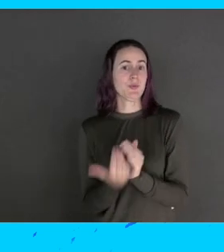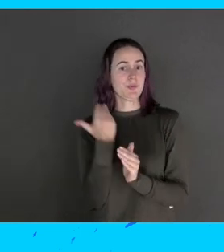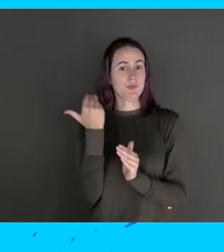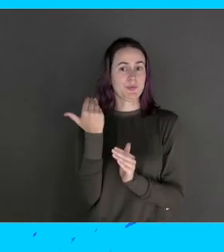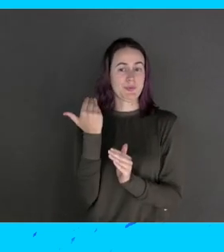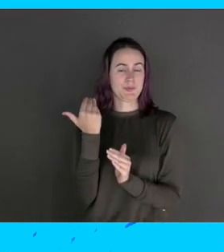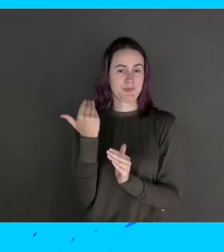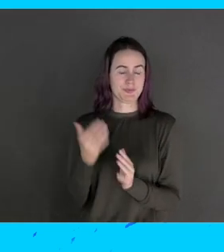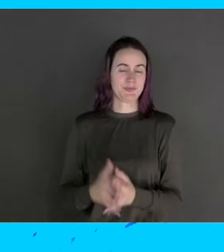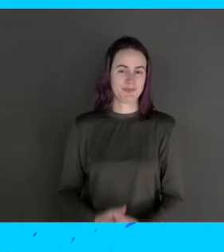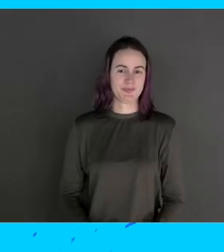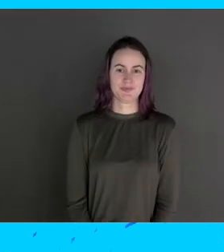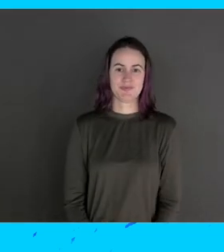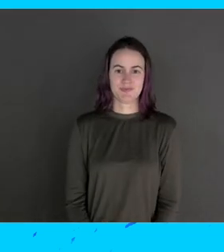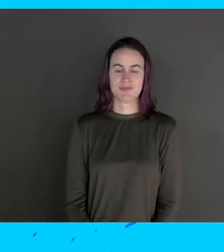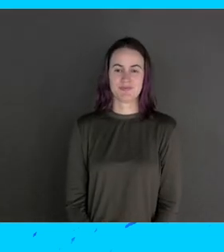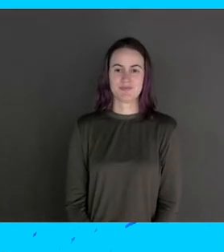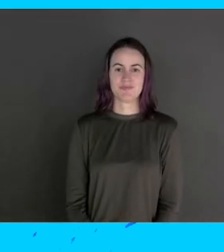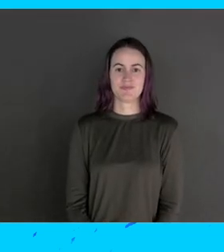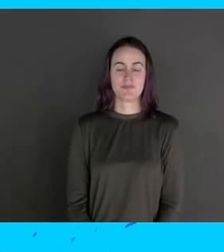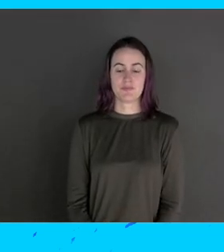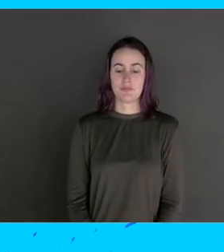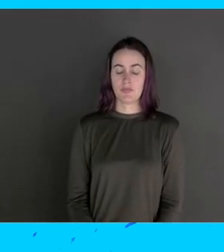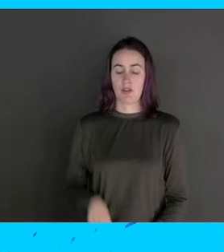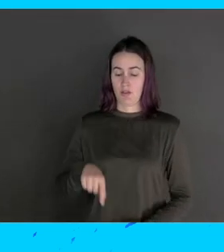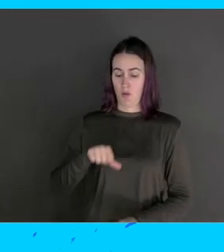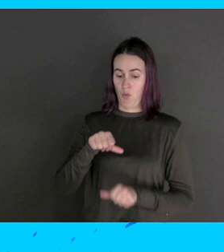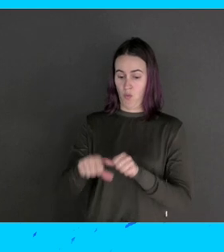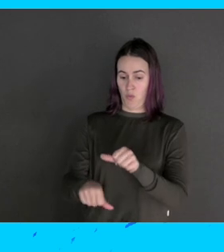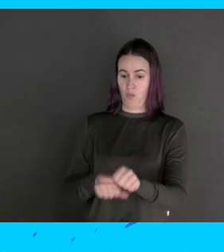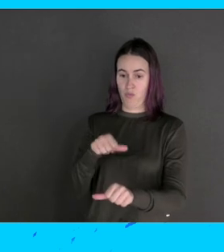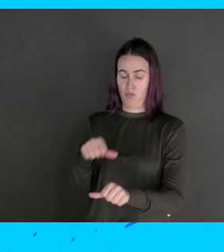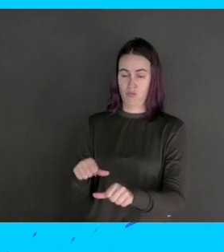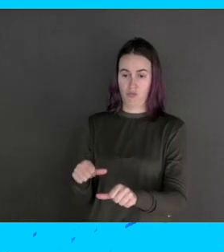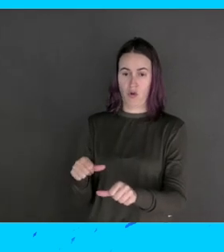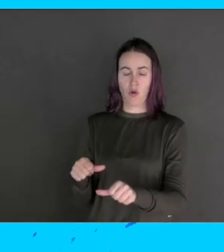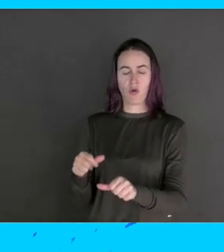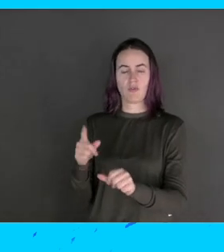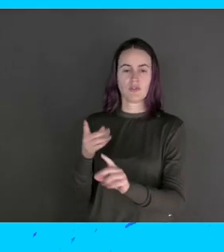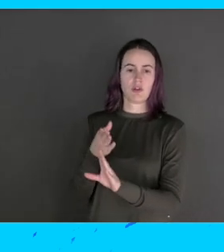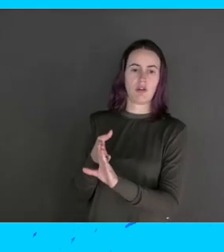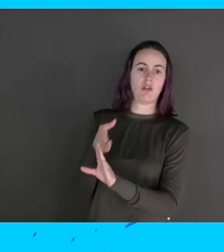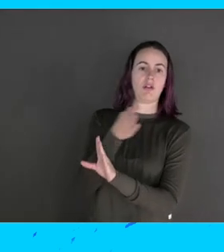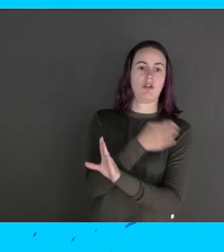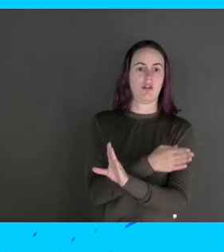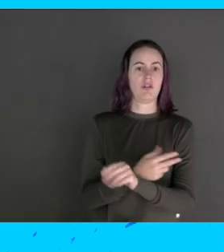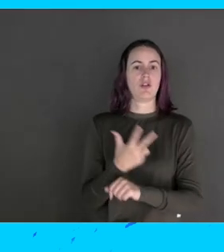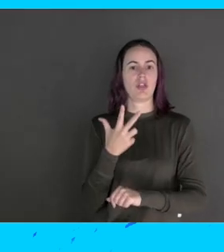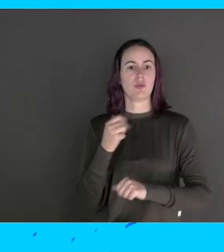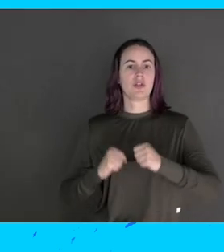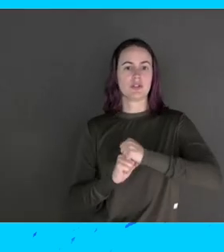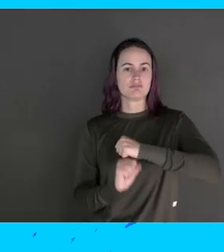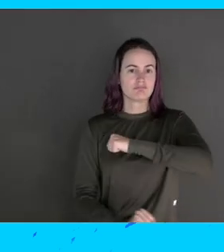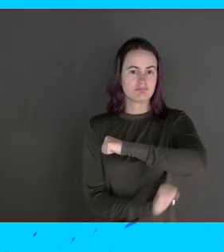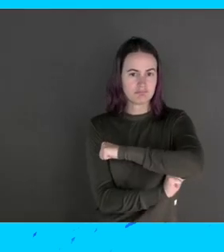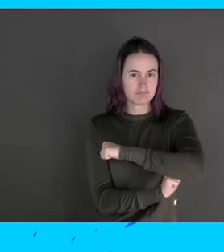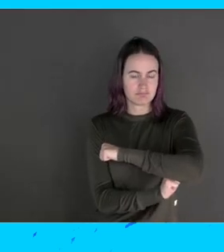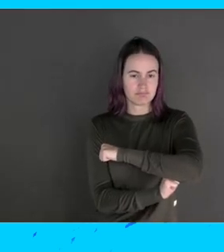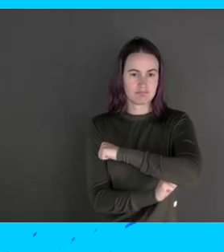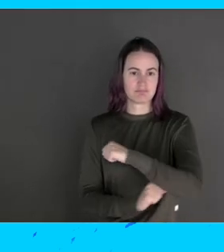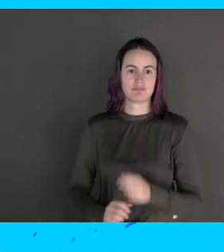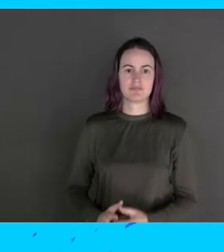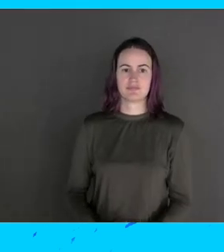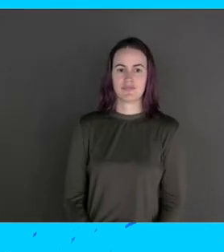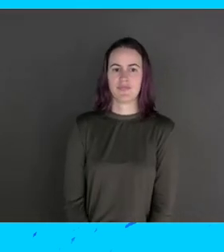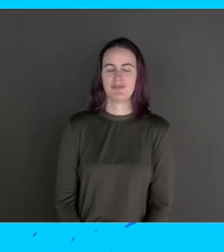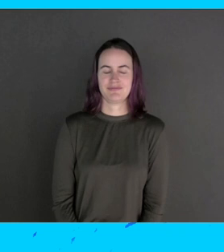initiatives. Now, this approach wouldn't be possible without these three pillars that underline equitable youth engagement and co-leadership, and that's what really makes